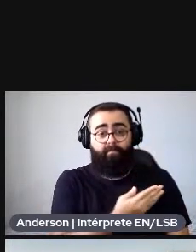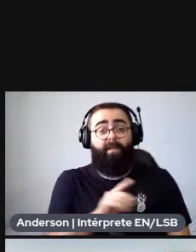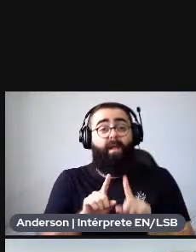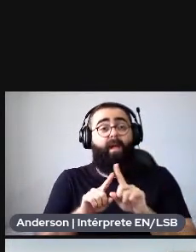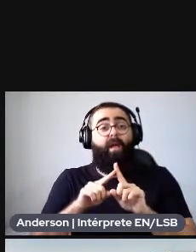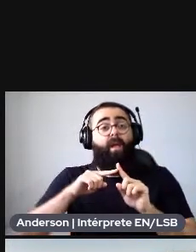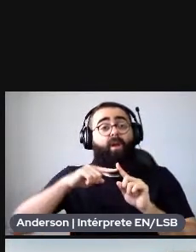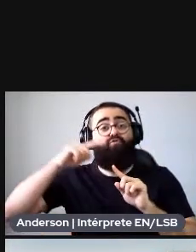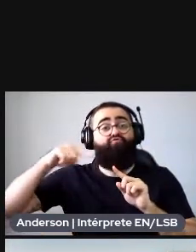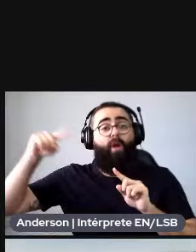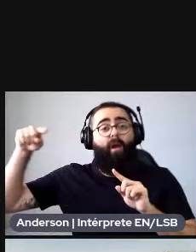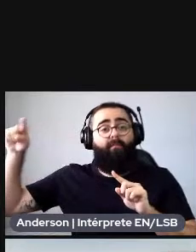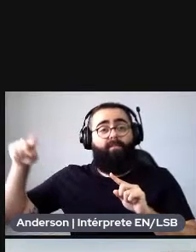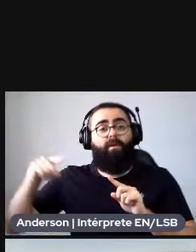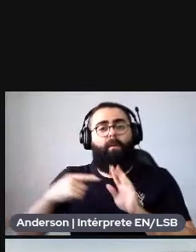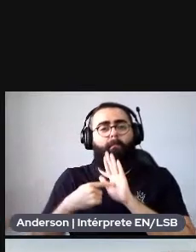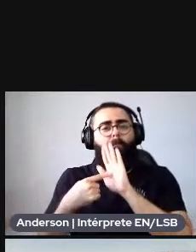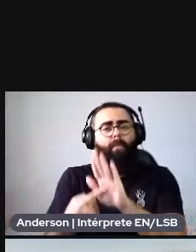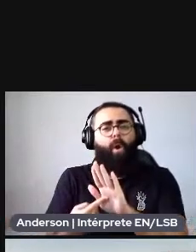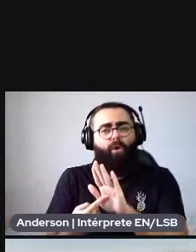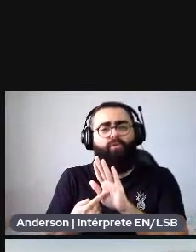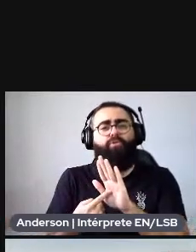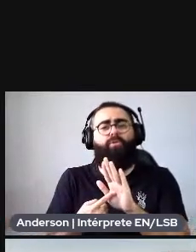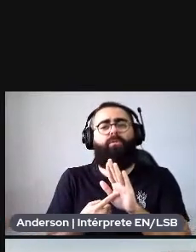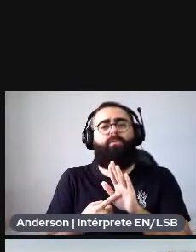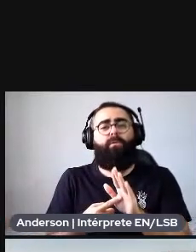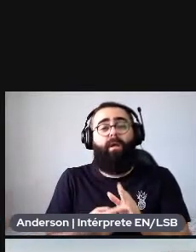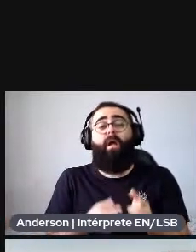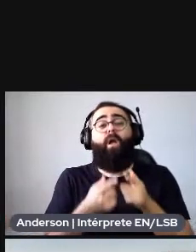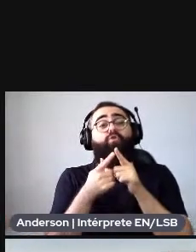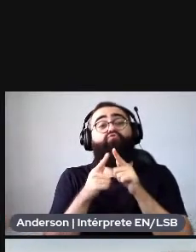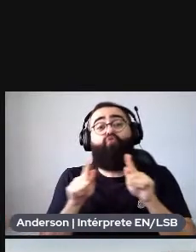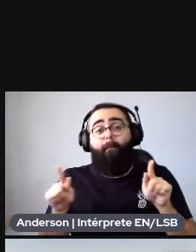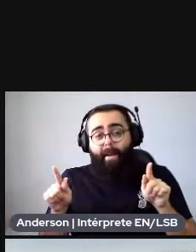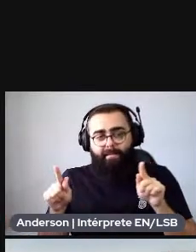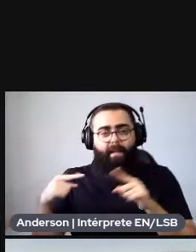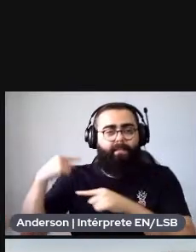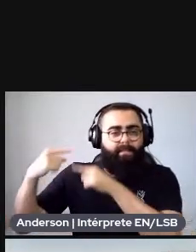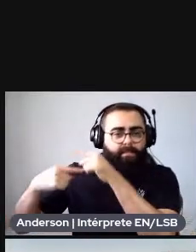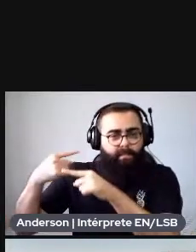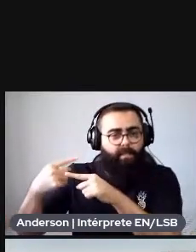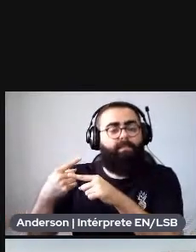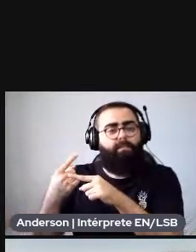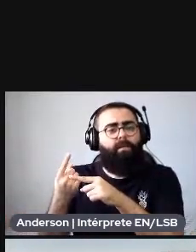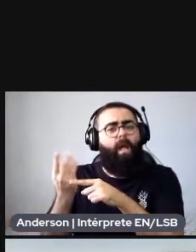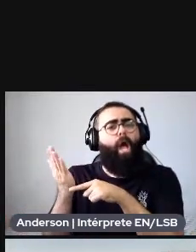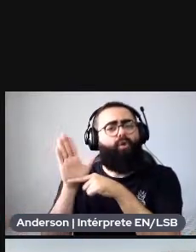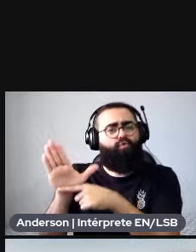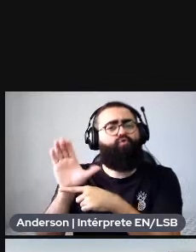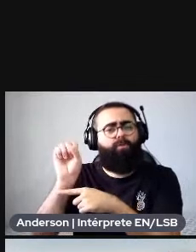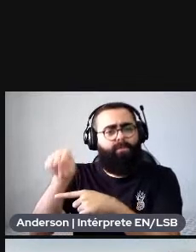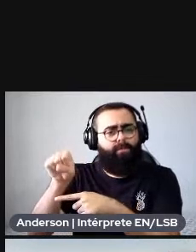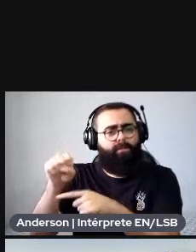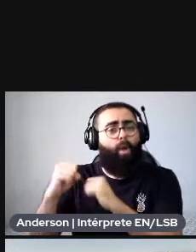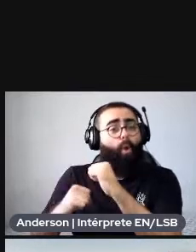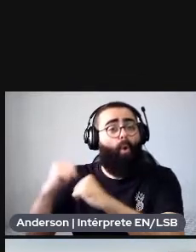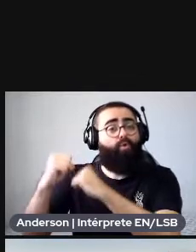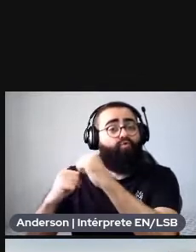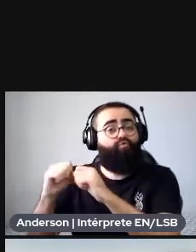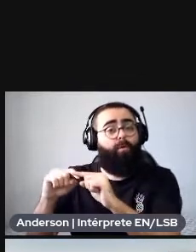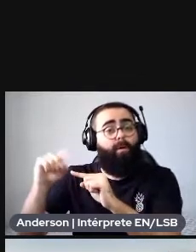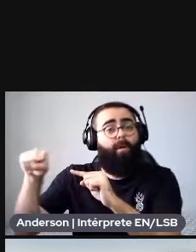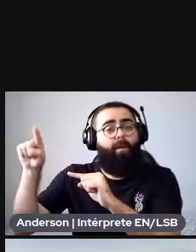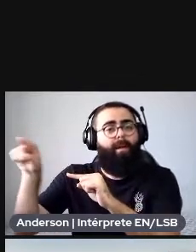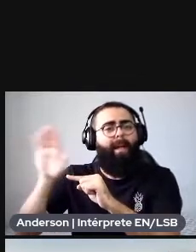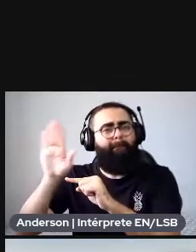the constructionalization theory may have led to some temporary dips, but certainly has not slowed down the steady march